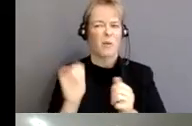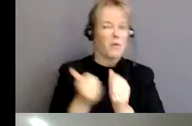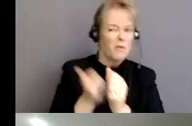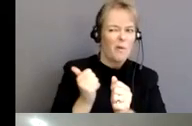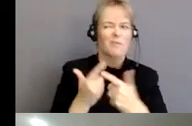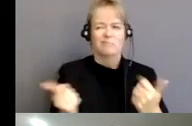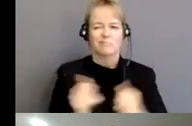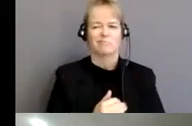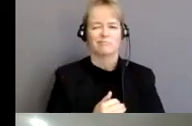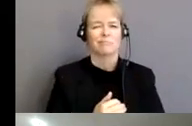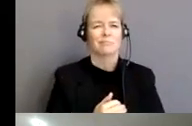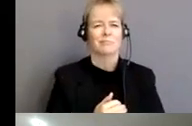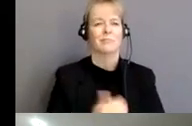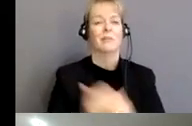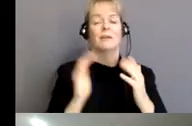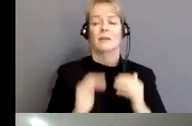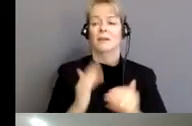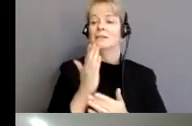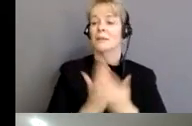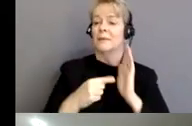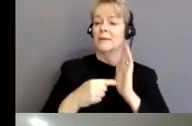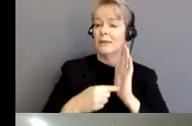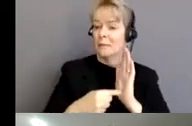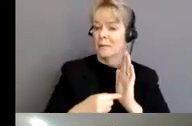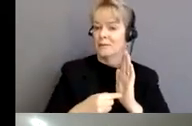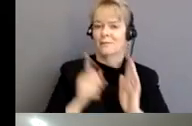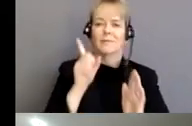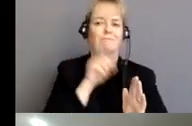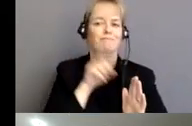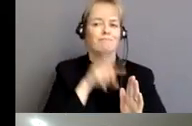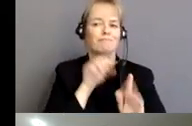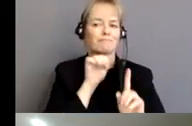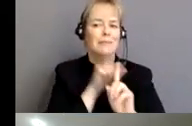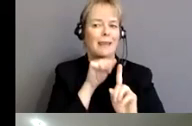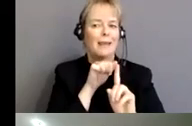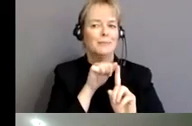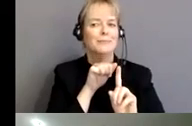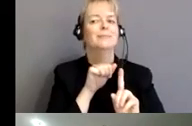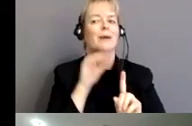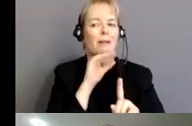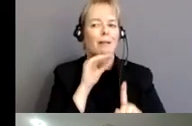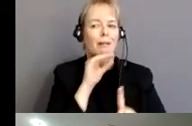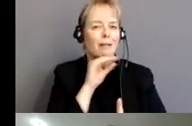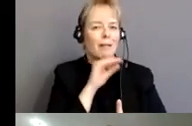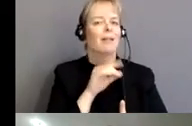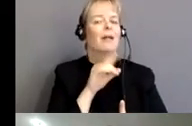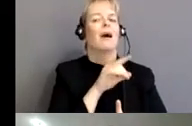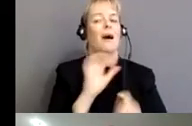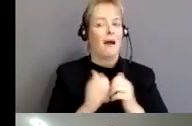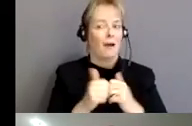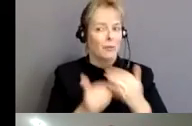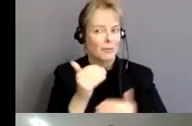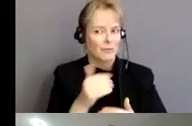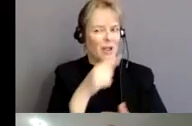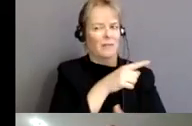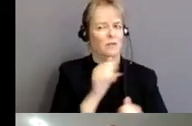I just want to talk a little bit about some of the scams that we see, and I'll tell you a little bit about how they work and what to watch out for. We've